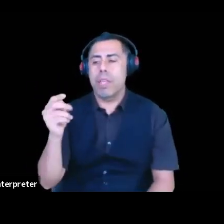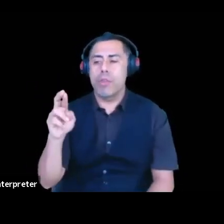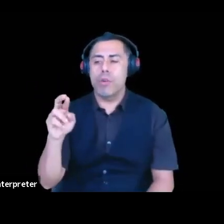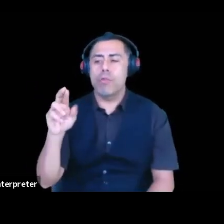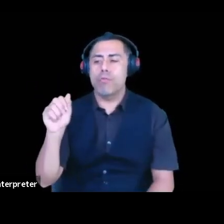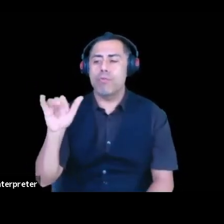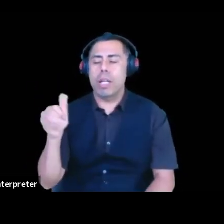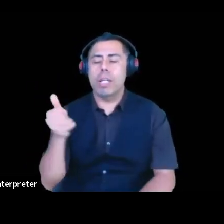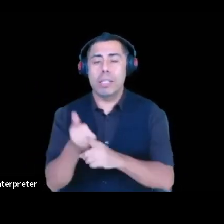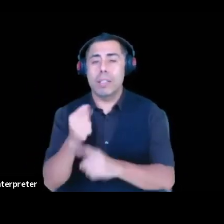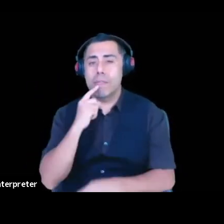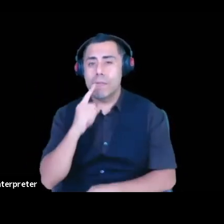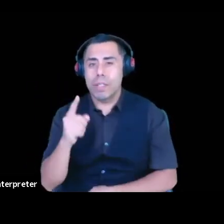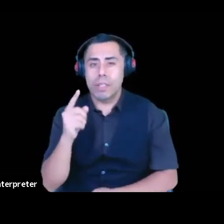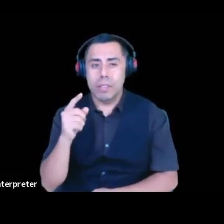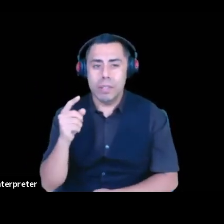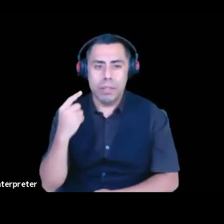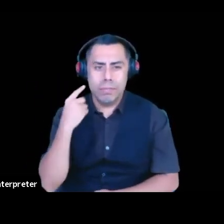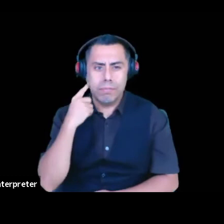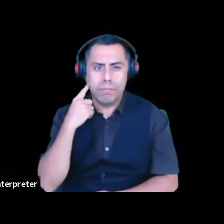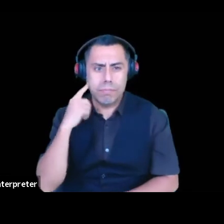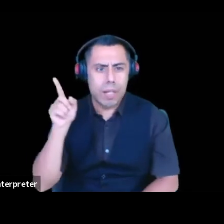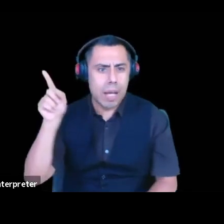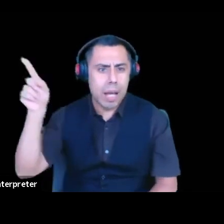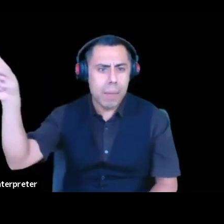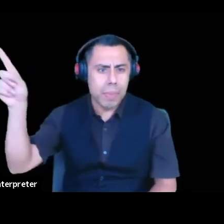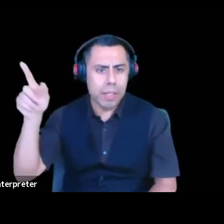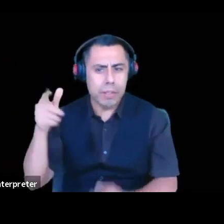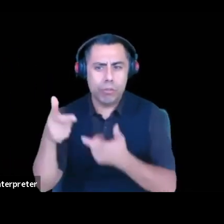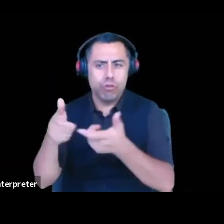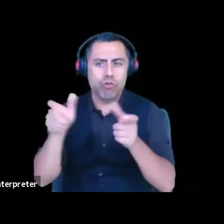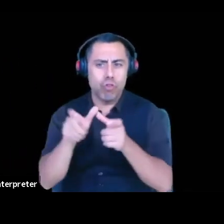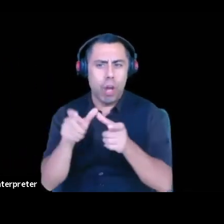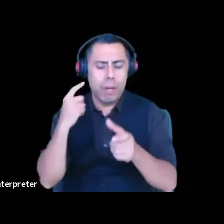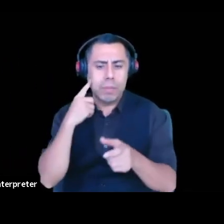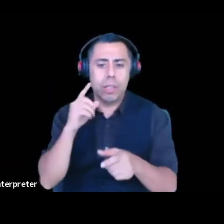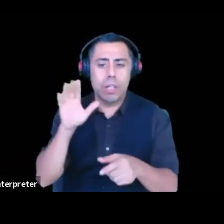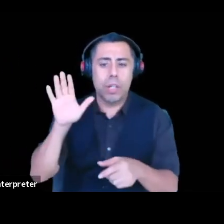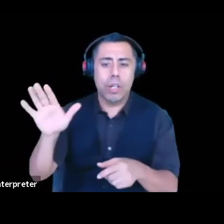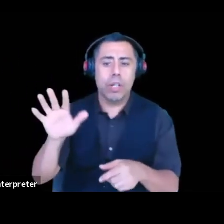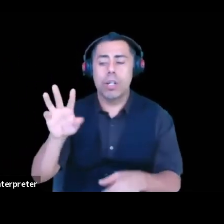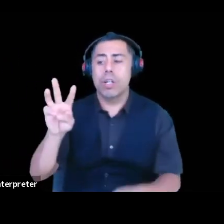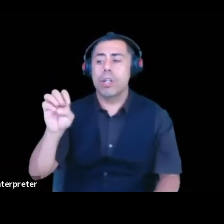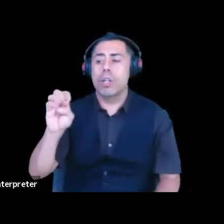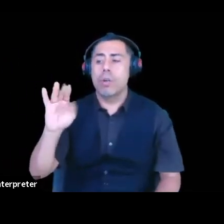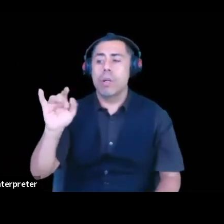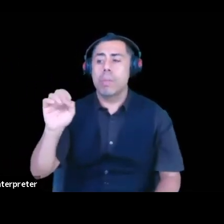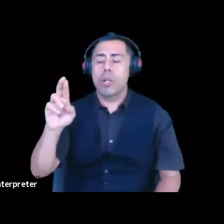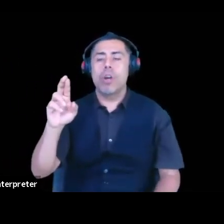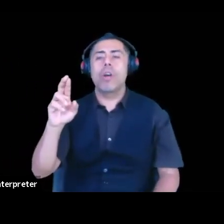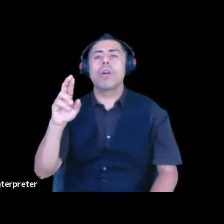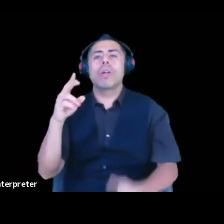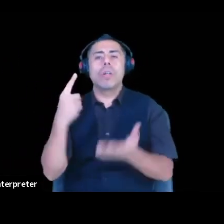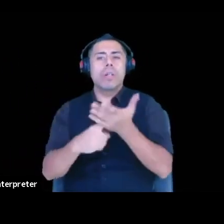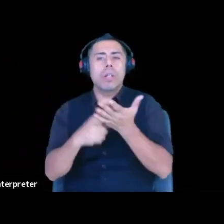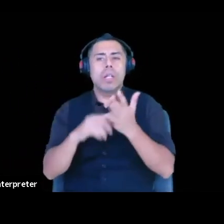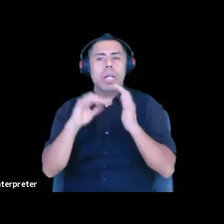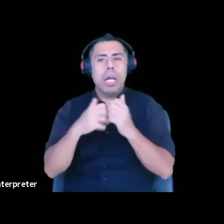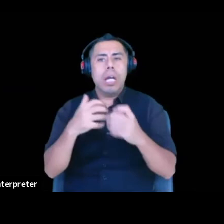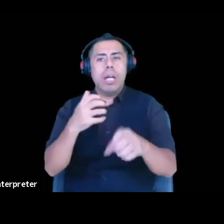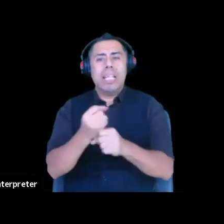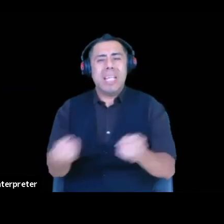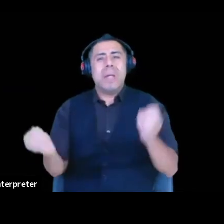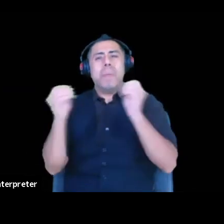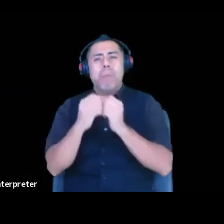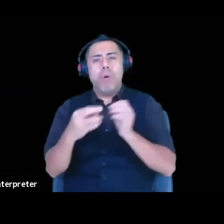native producer and director. And she was, her webinar was actually on how to get more representation on screen. How do we